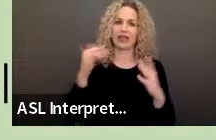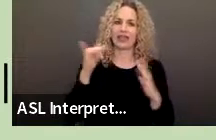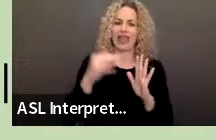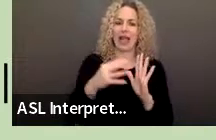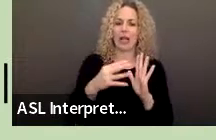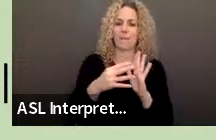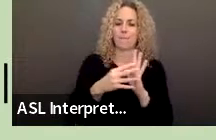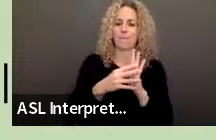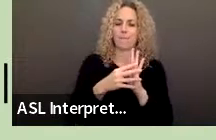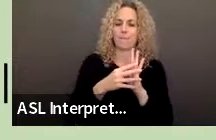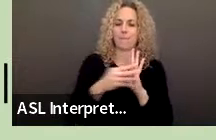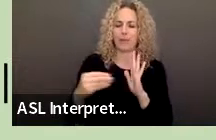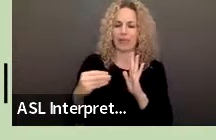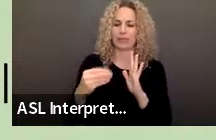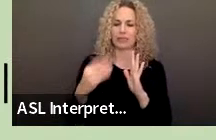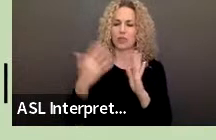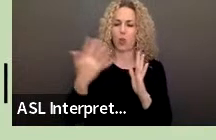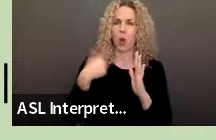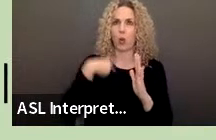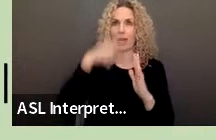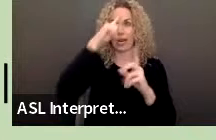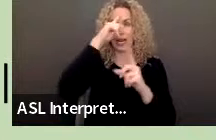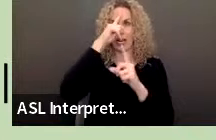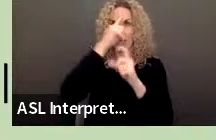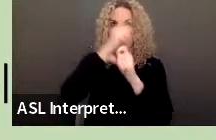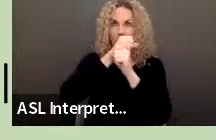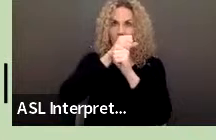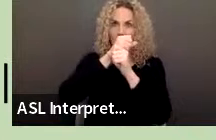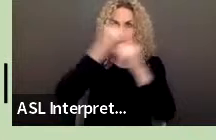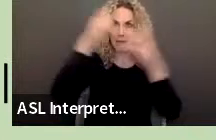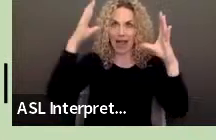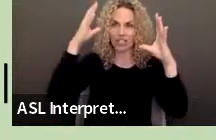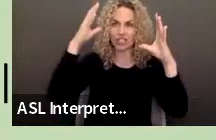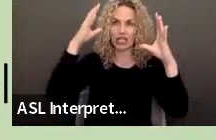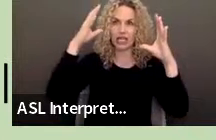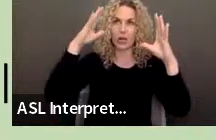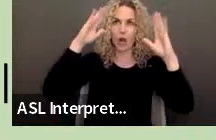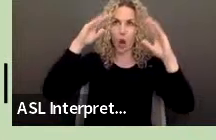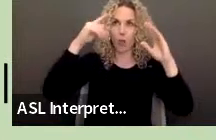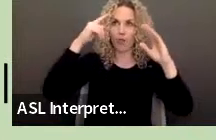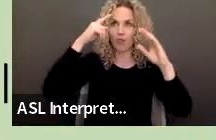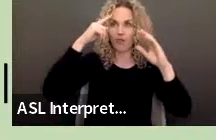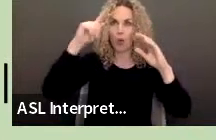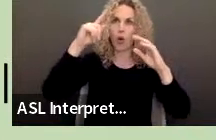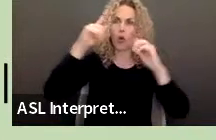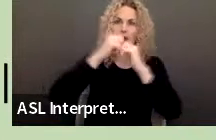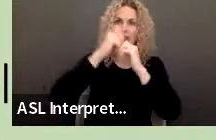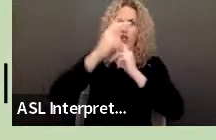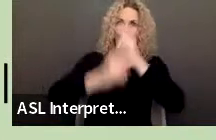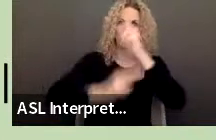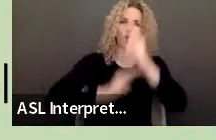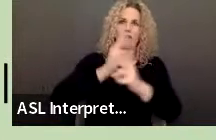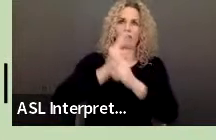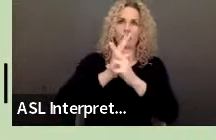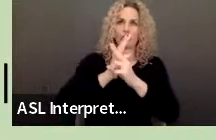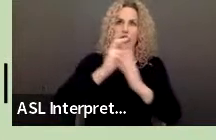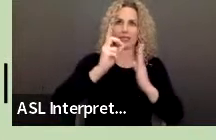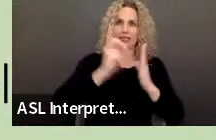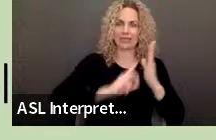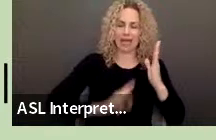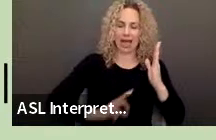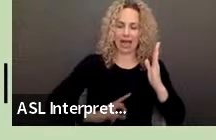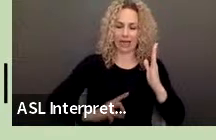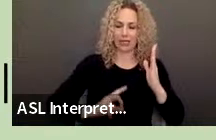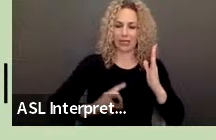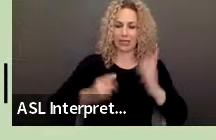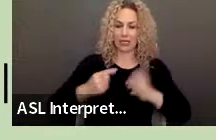mimics what we would imagine or hope for in the built environment around universal design. So adjacent